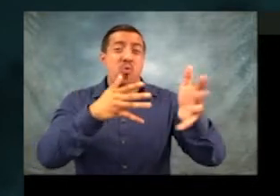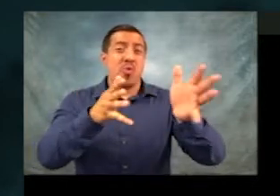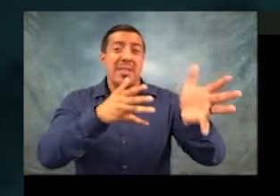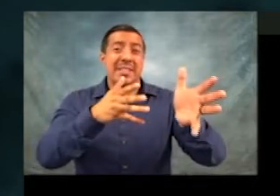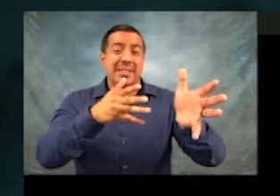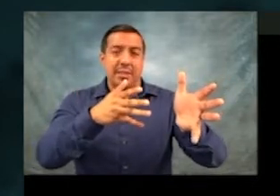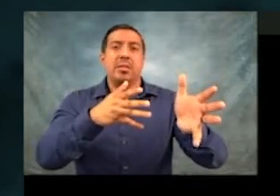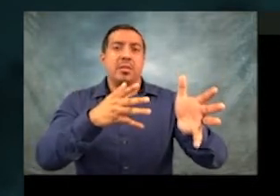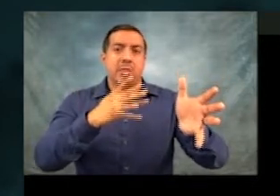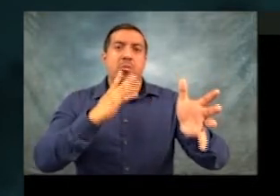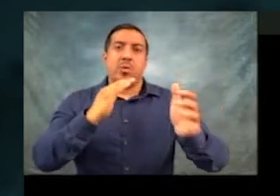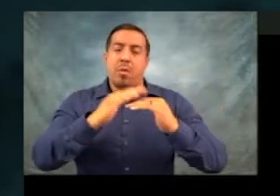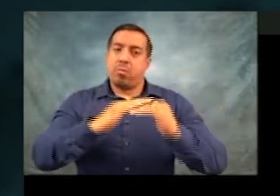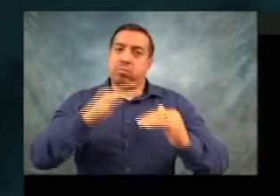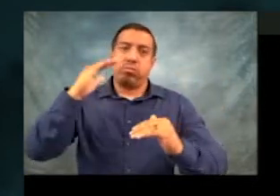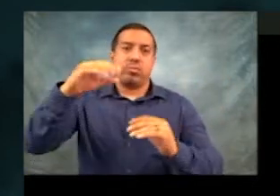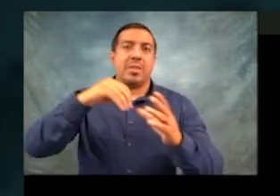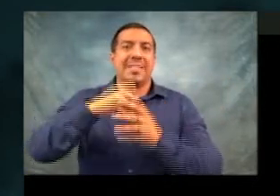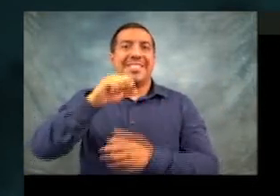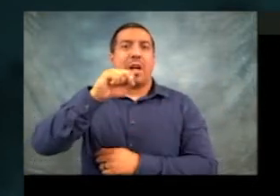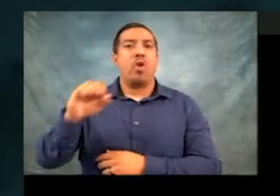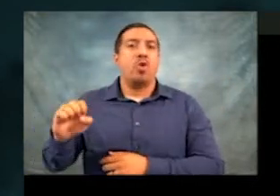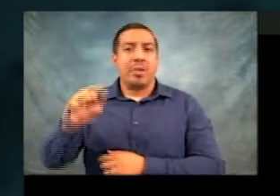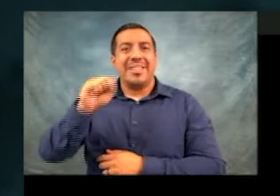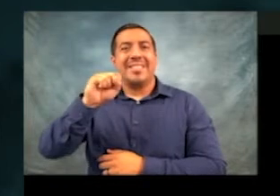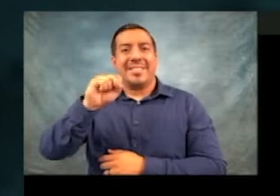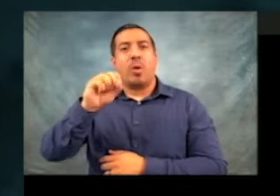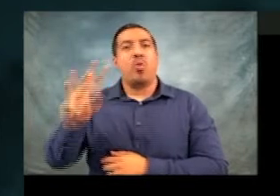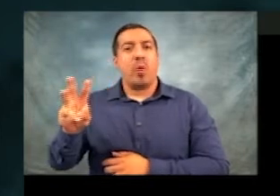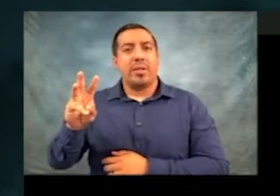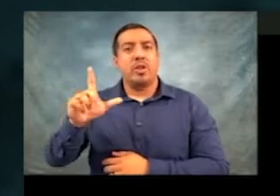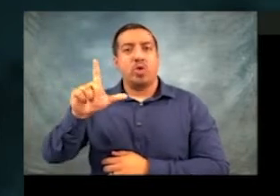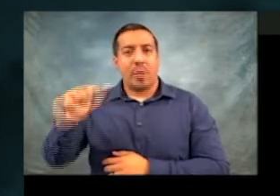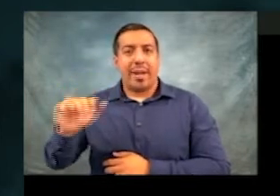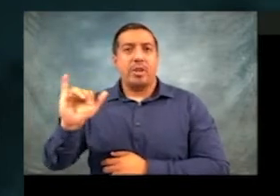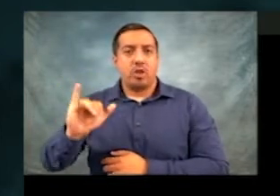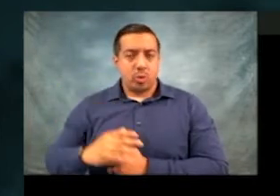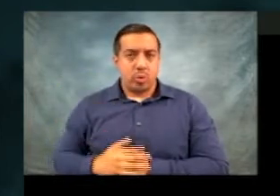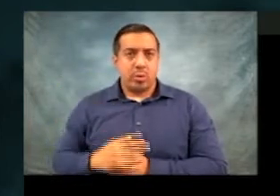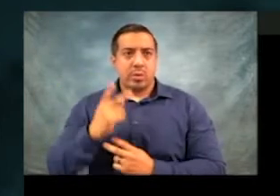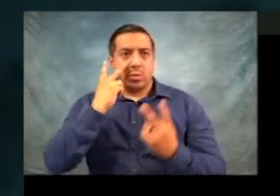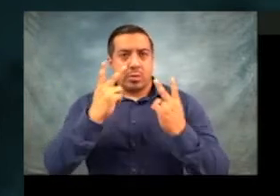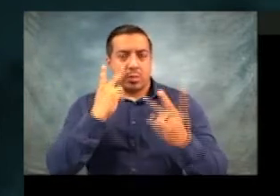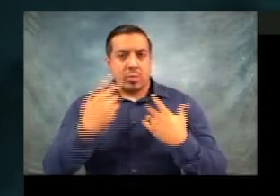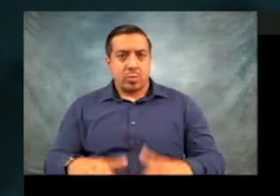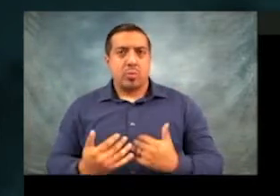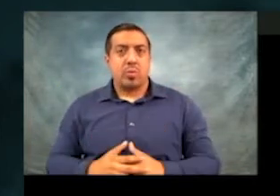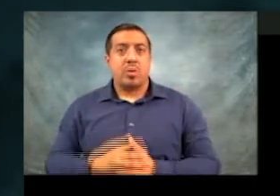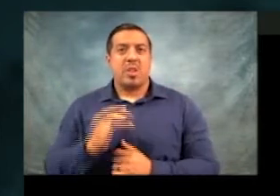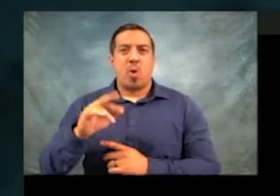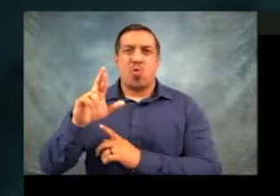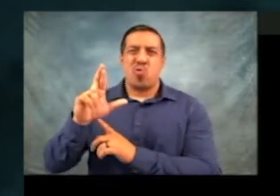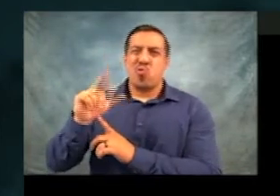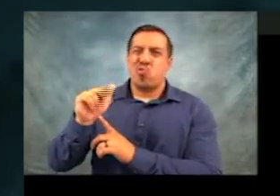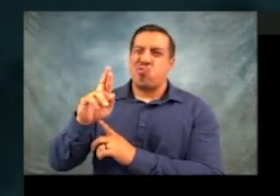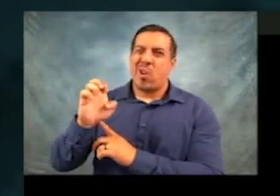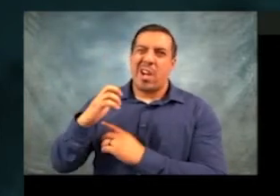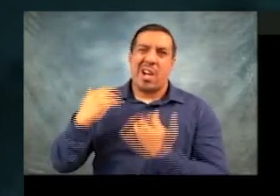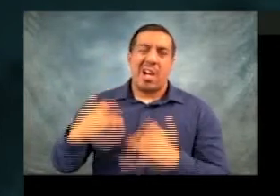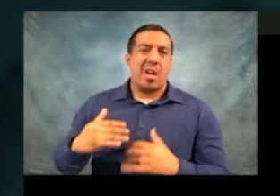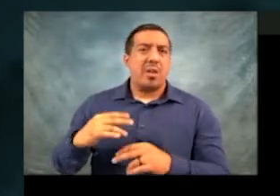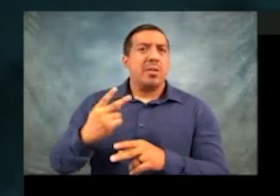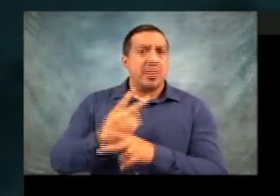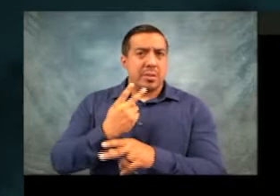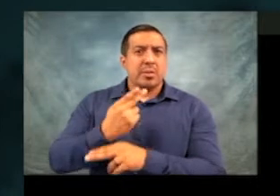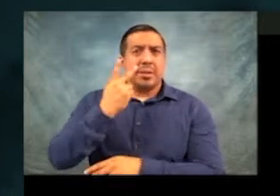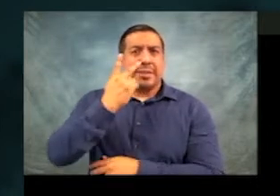were experienced over portions of southwest Louisiana, and the rare use of very harsh language by